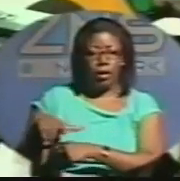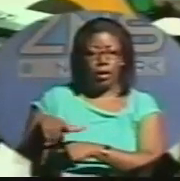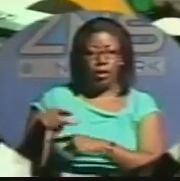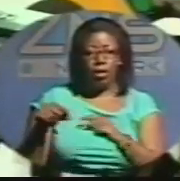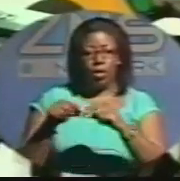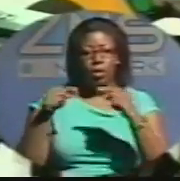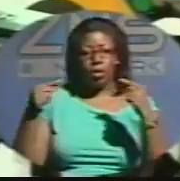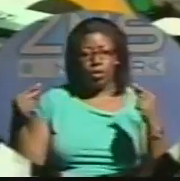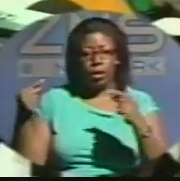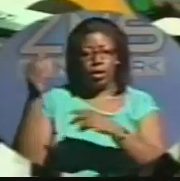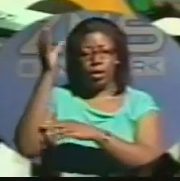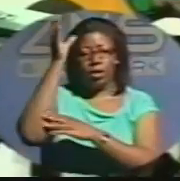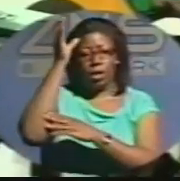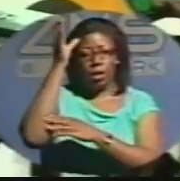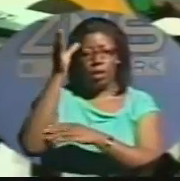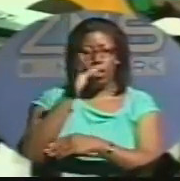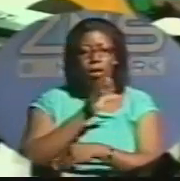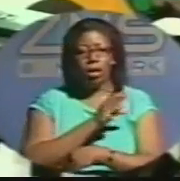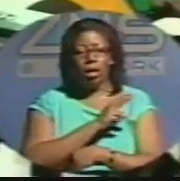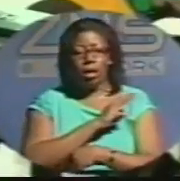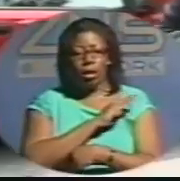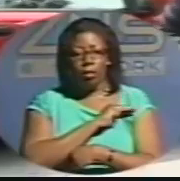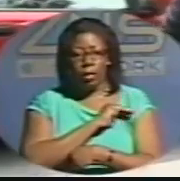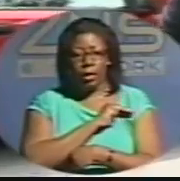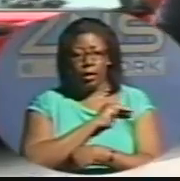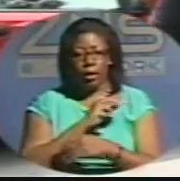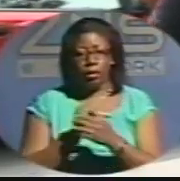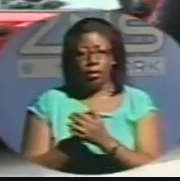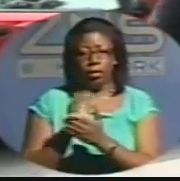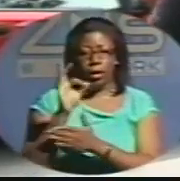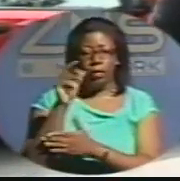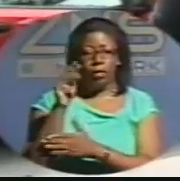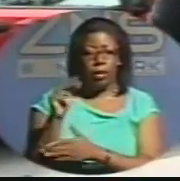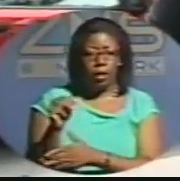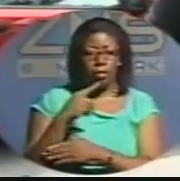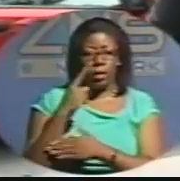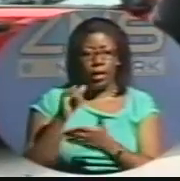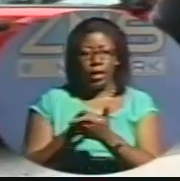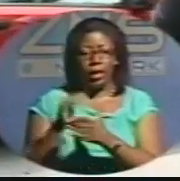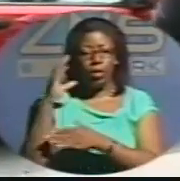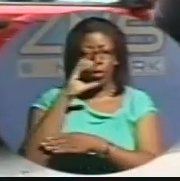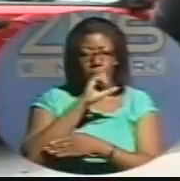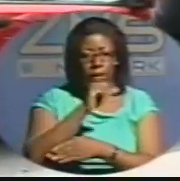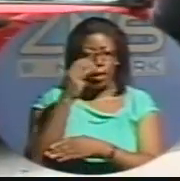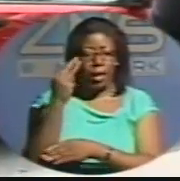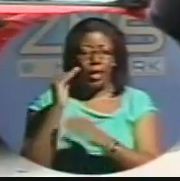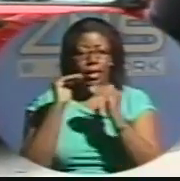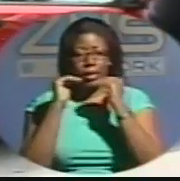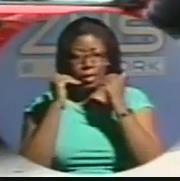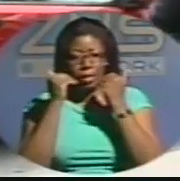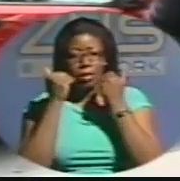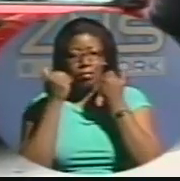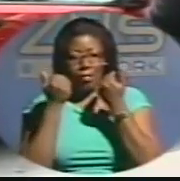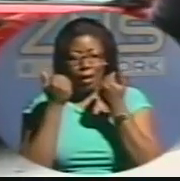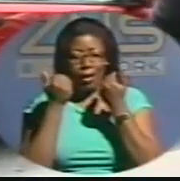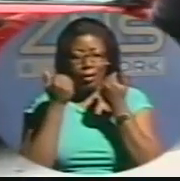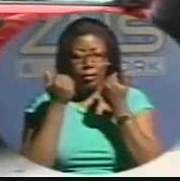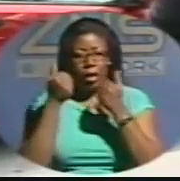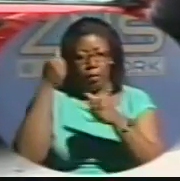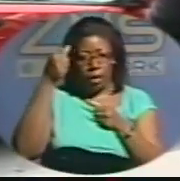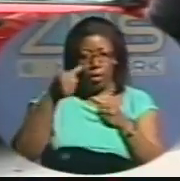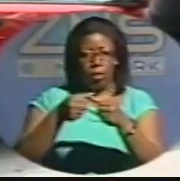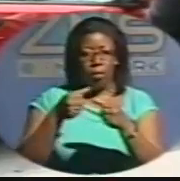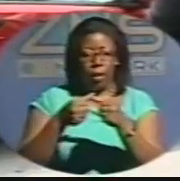great Charlie Maynard. FNM supporters say while they will miss Charles Maynard's smile, they will definitely remember